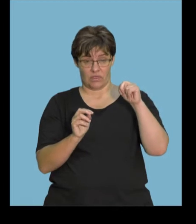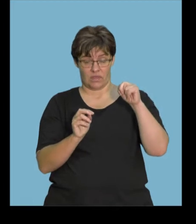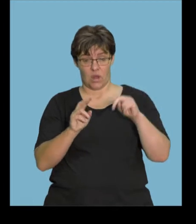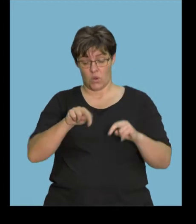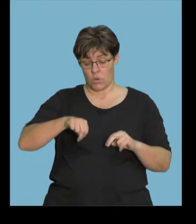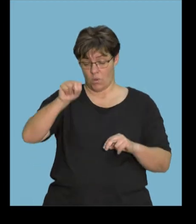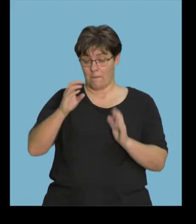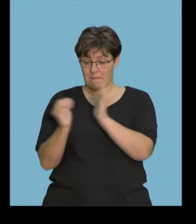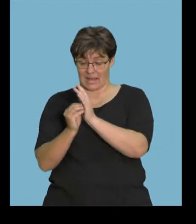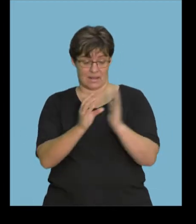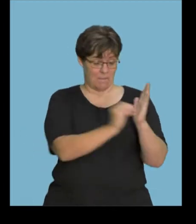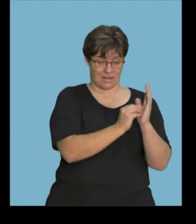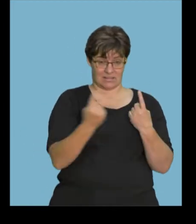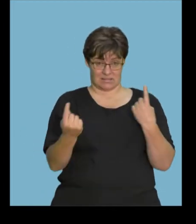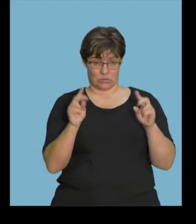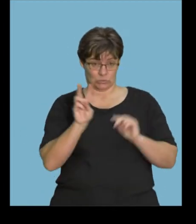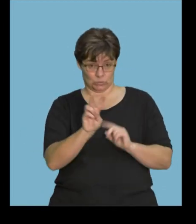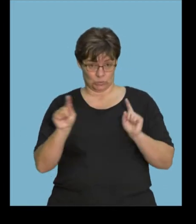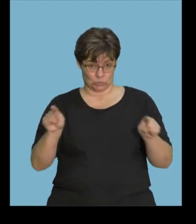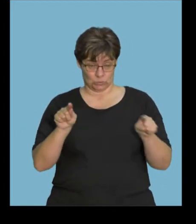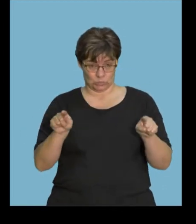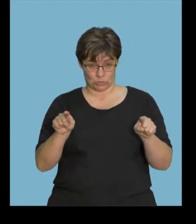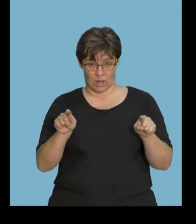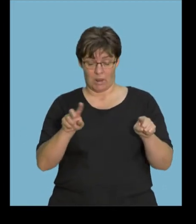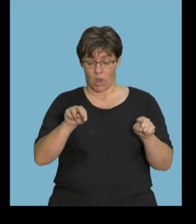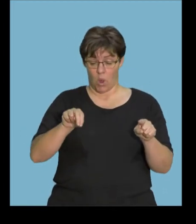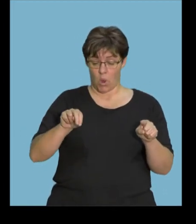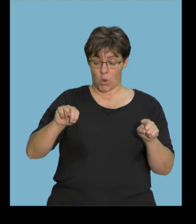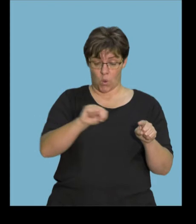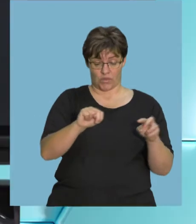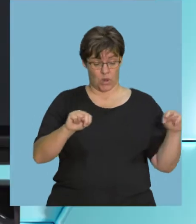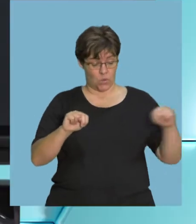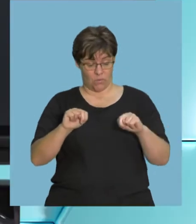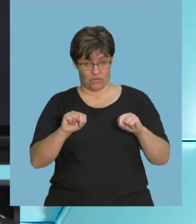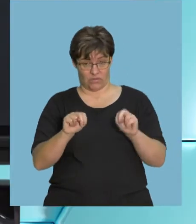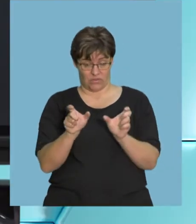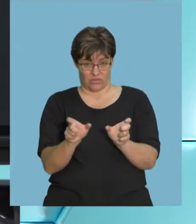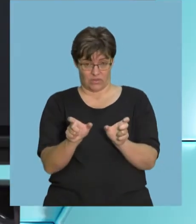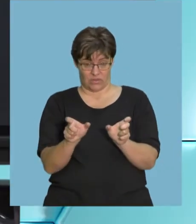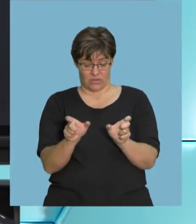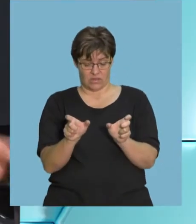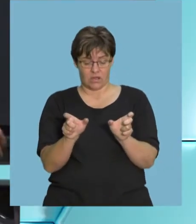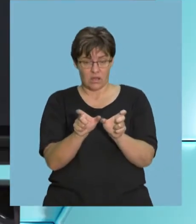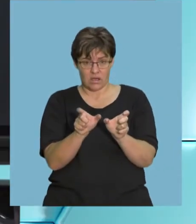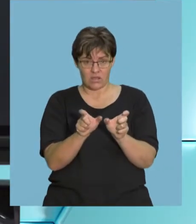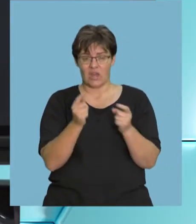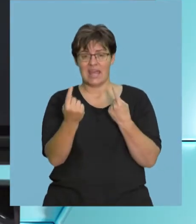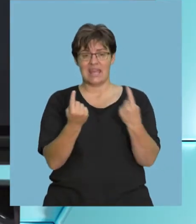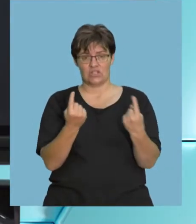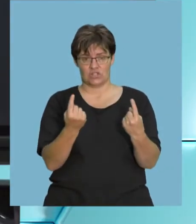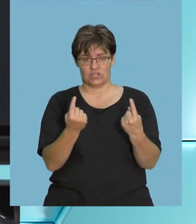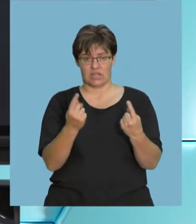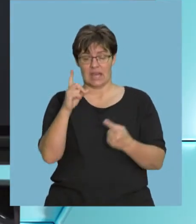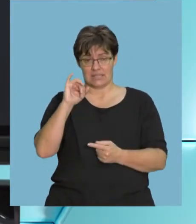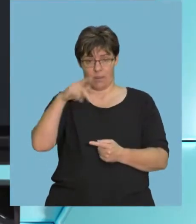other? Right. Now, this is an action that is carried out. You've got two magnets. Each one of